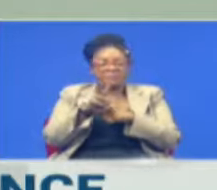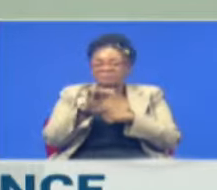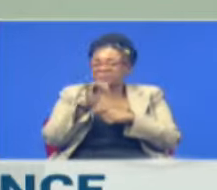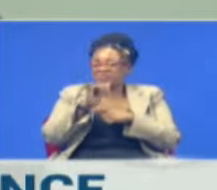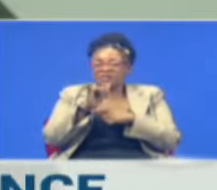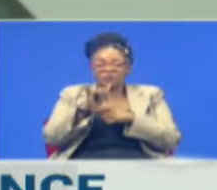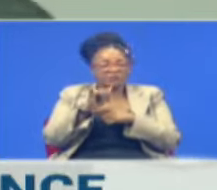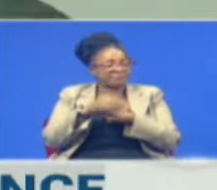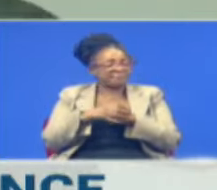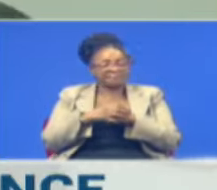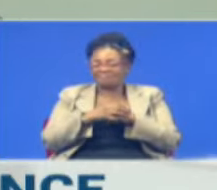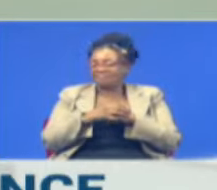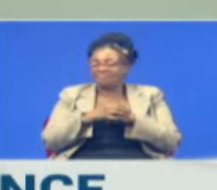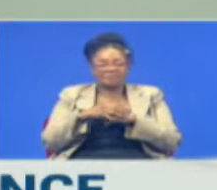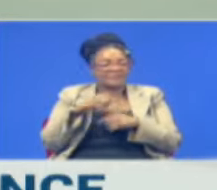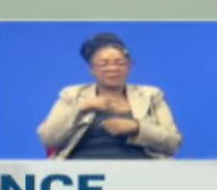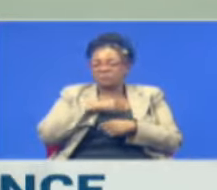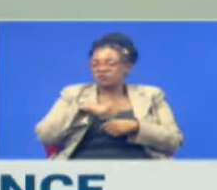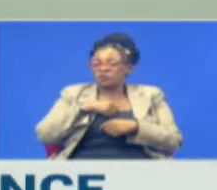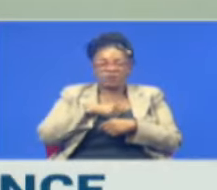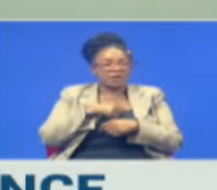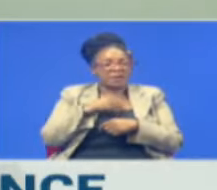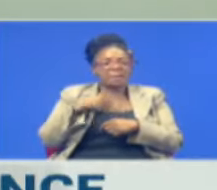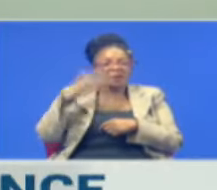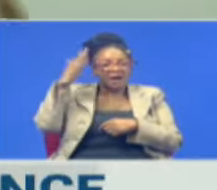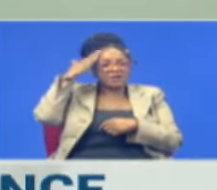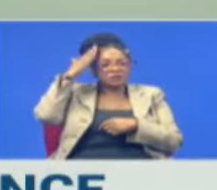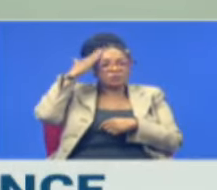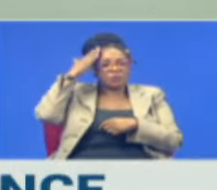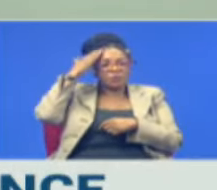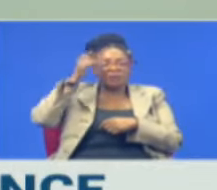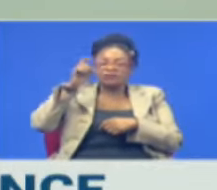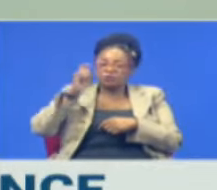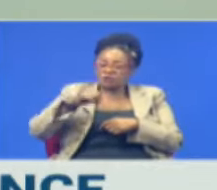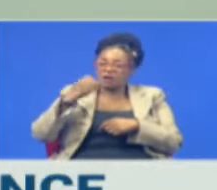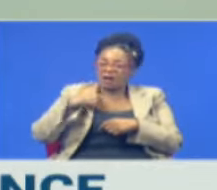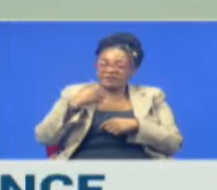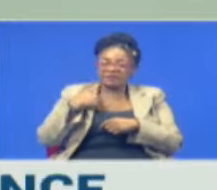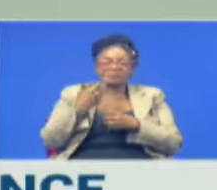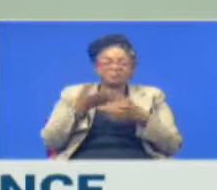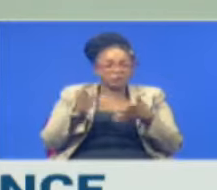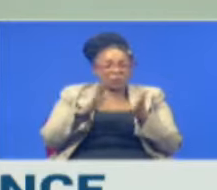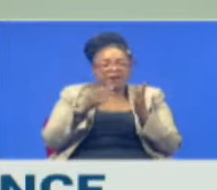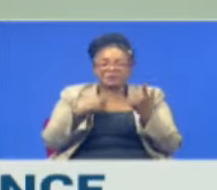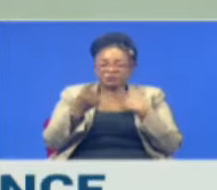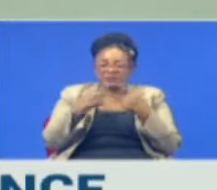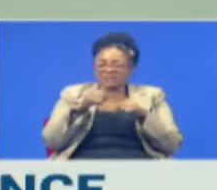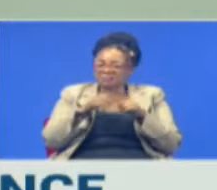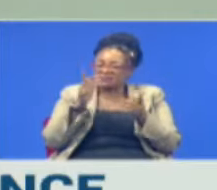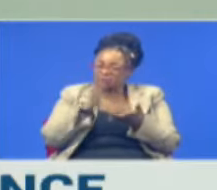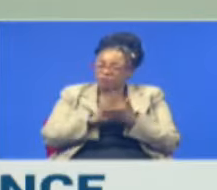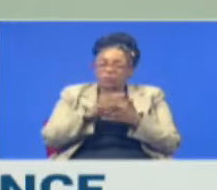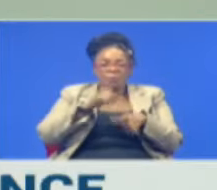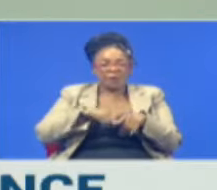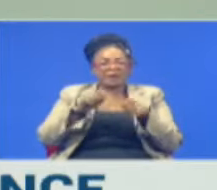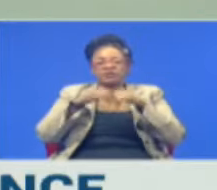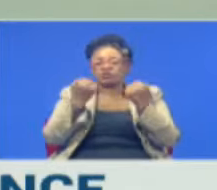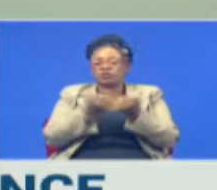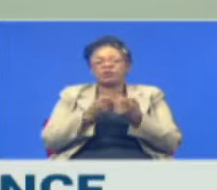Waziri. And I'm sorry, I know there's supposed to be decorum, there's supposed to be a way to discuss. But really, when you go on social